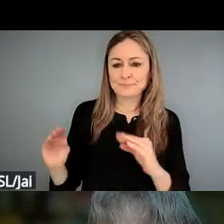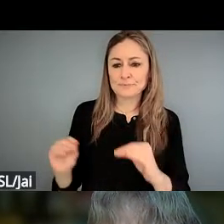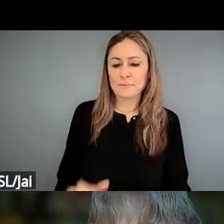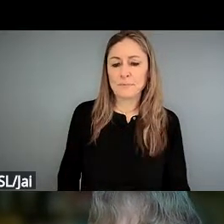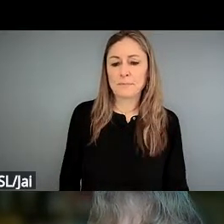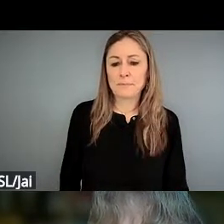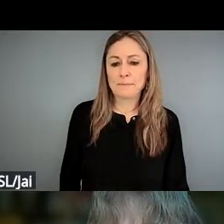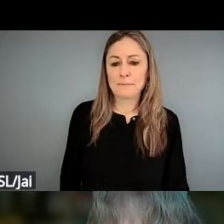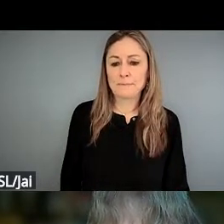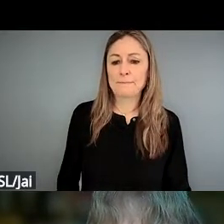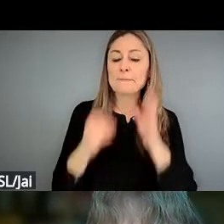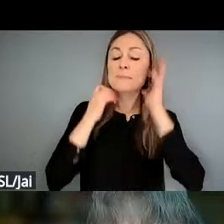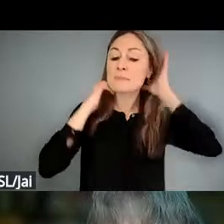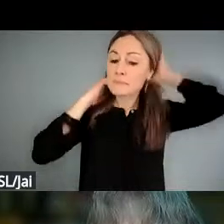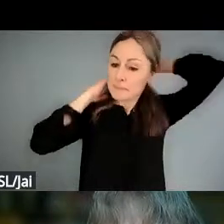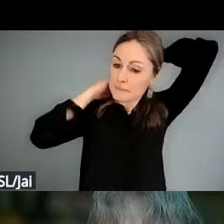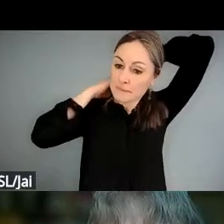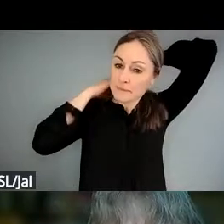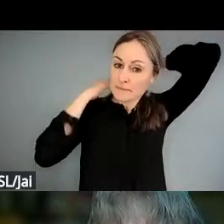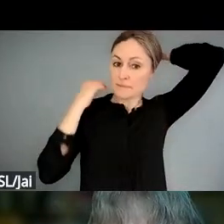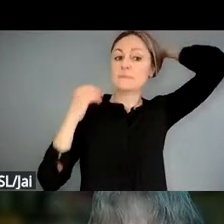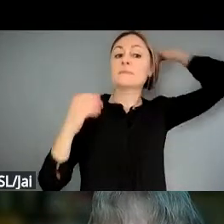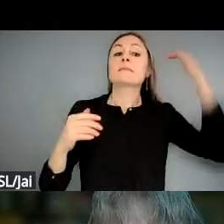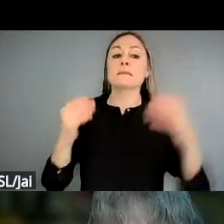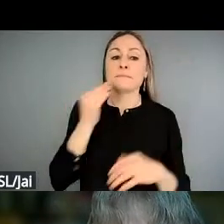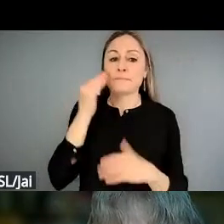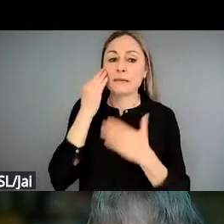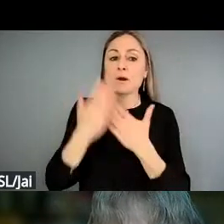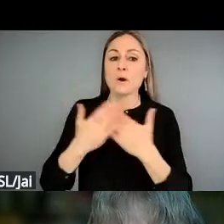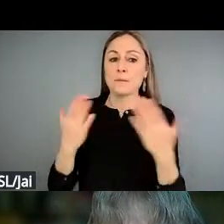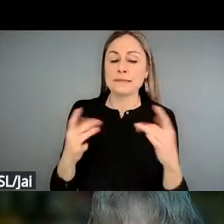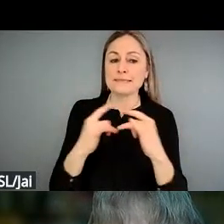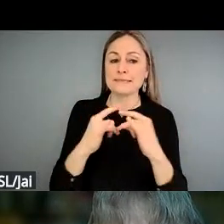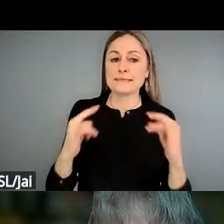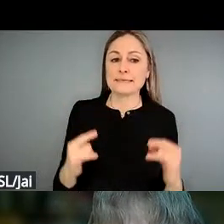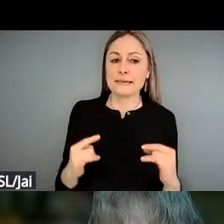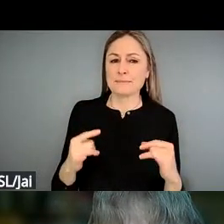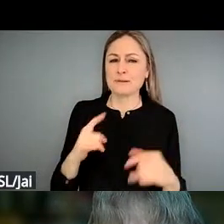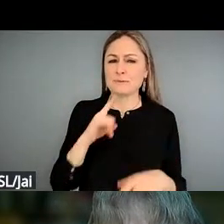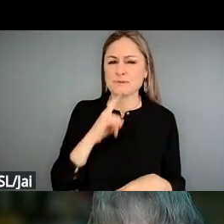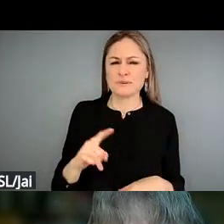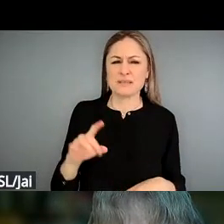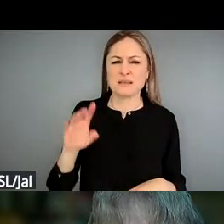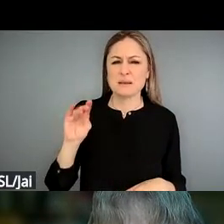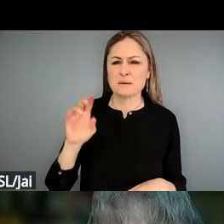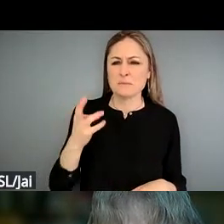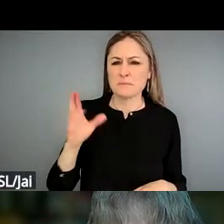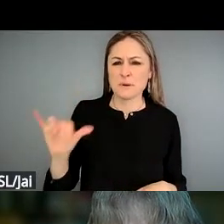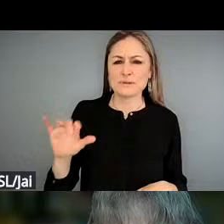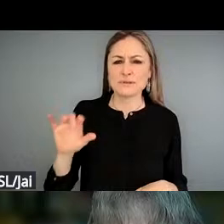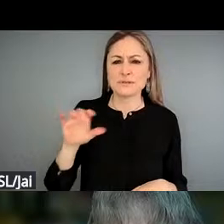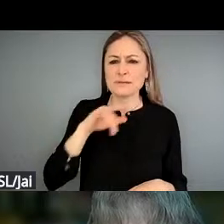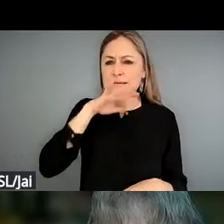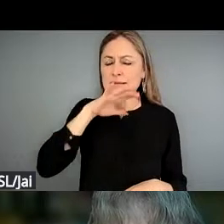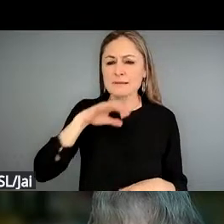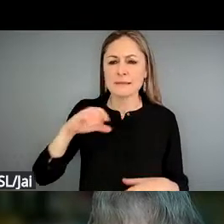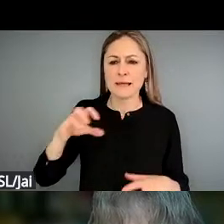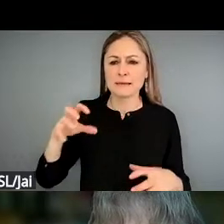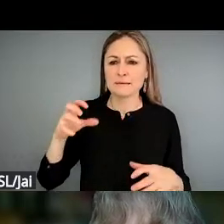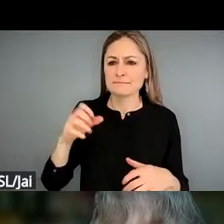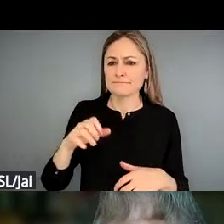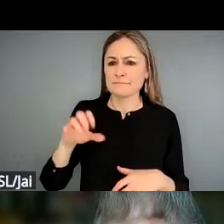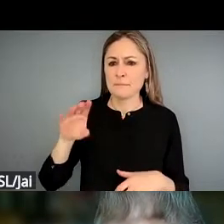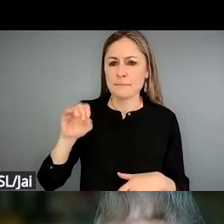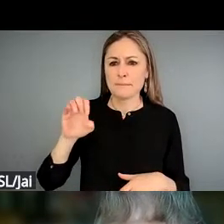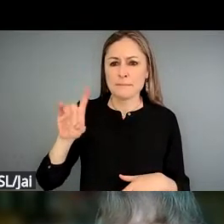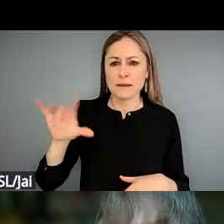so, you know, it became a big homeless camp and it was really marshy and muddy. And I don't know exactly, you know, it hasn't reopened as a